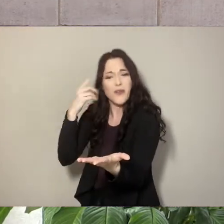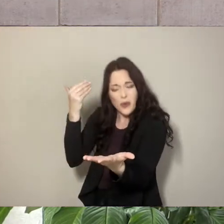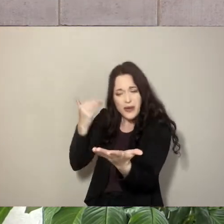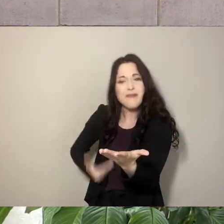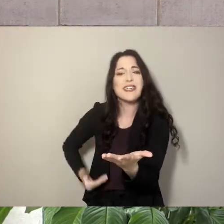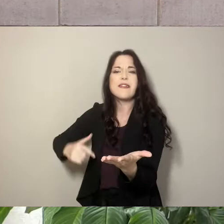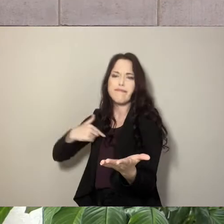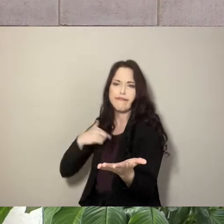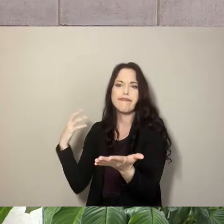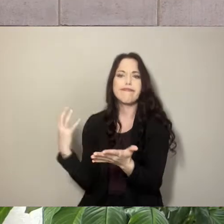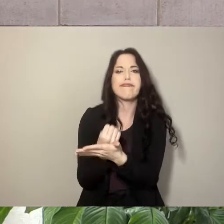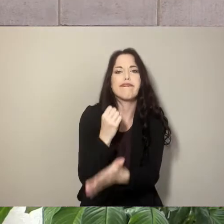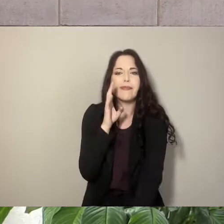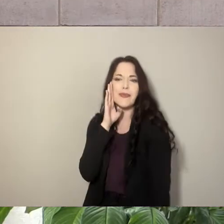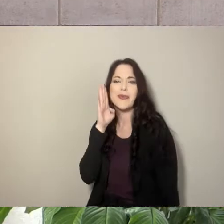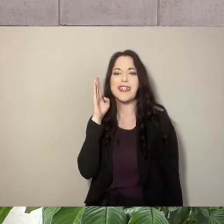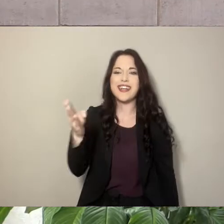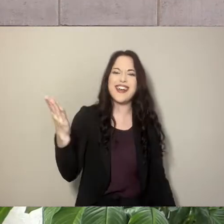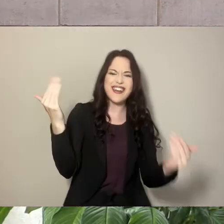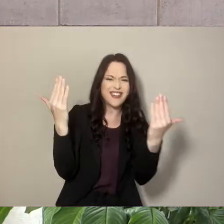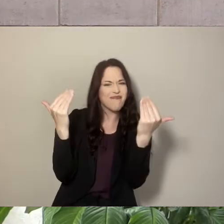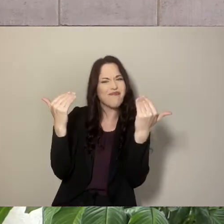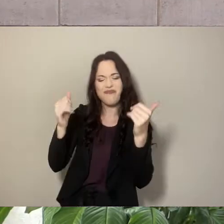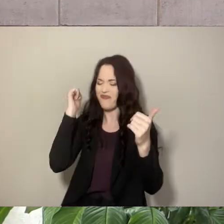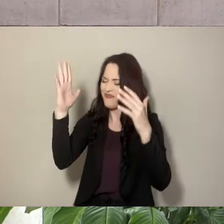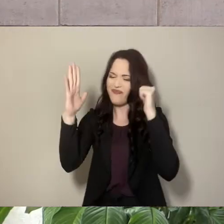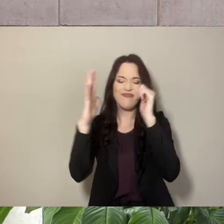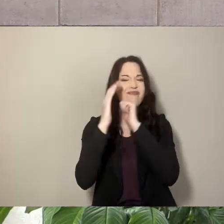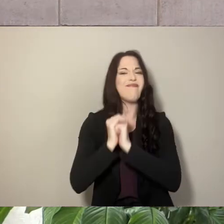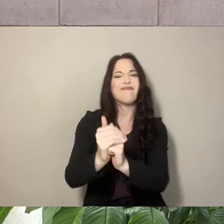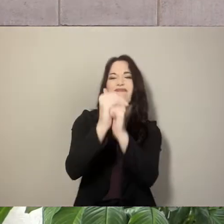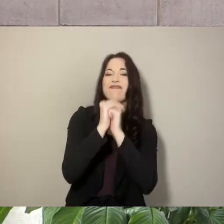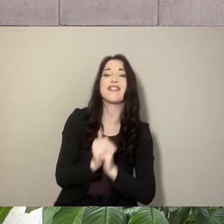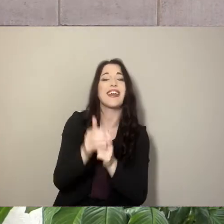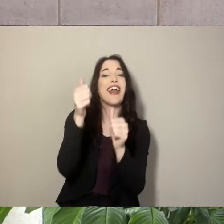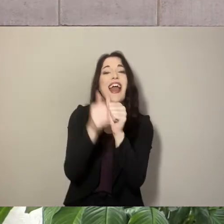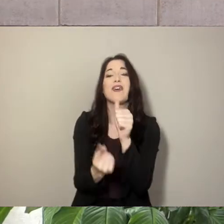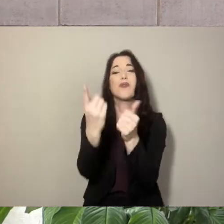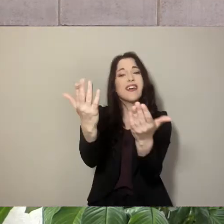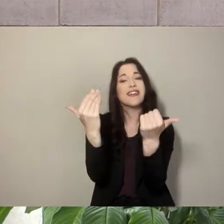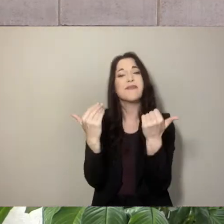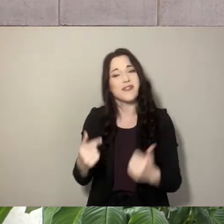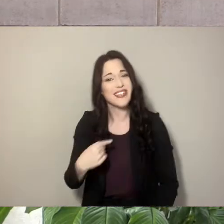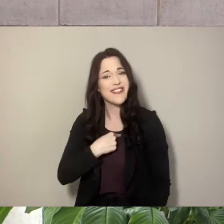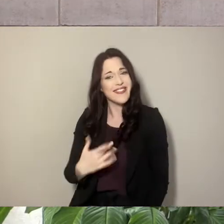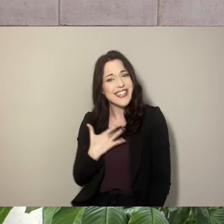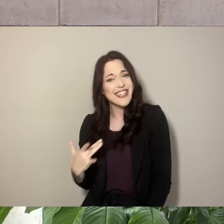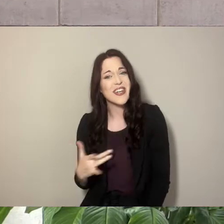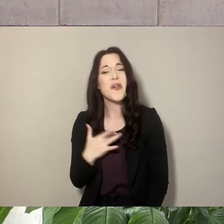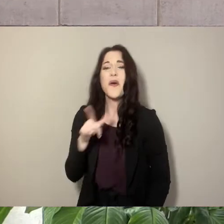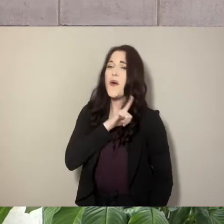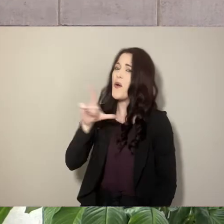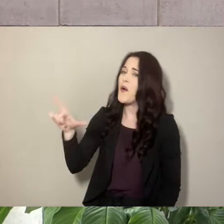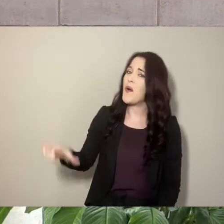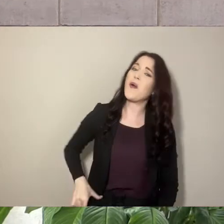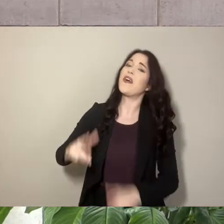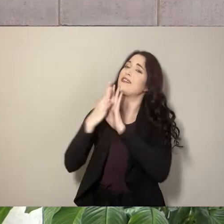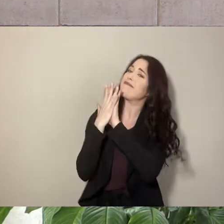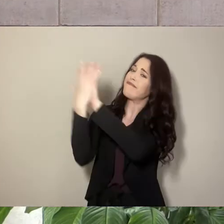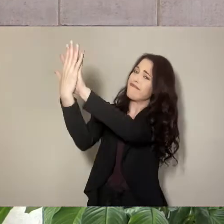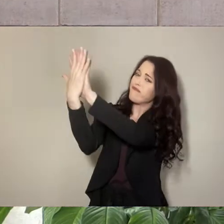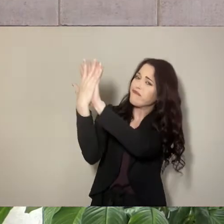sounds good. The presence of the Lord, and I'm gonna get everybody, everybody say, I can feel, feel. Oh, the yes. presence of